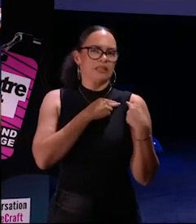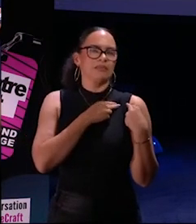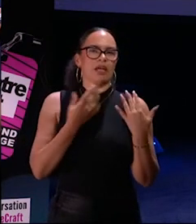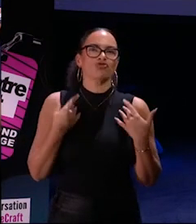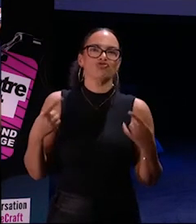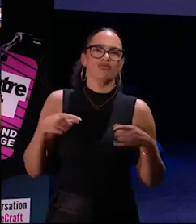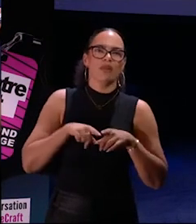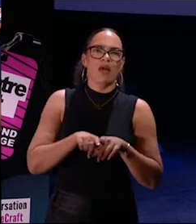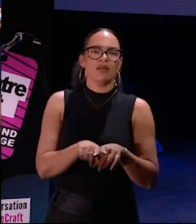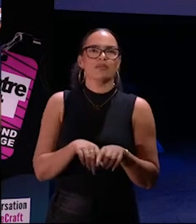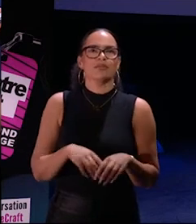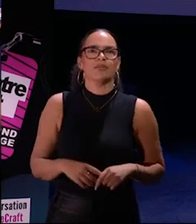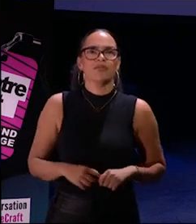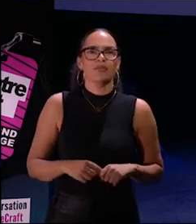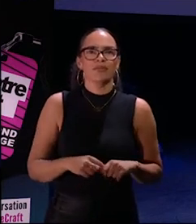also need to,